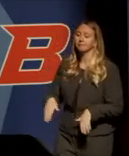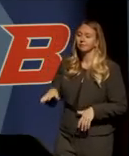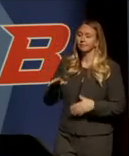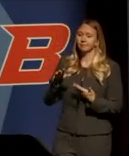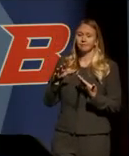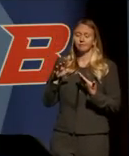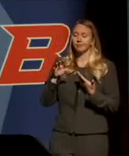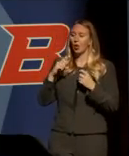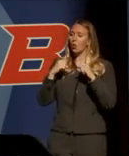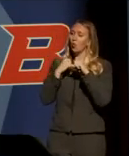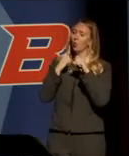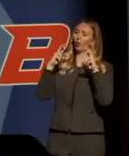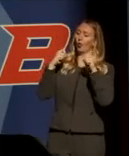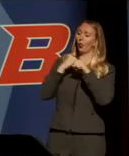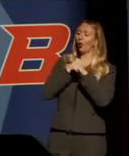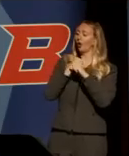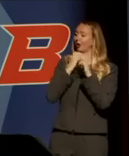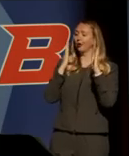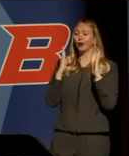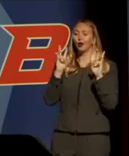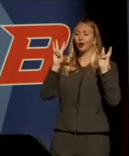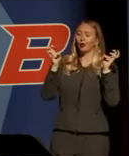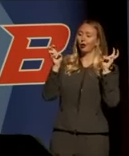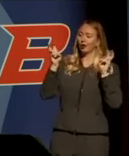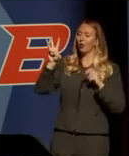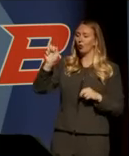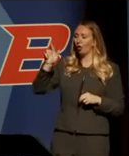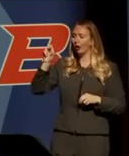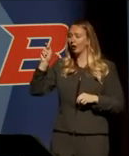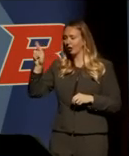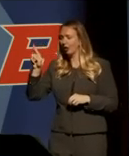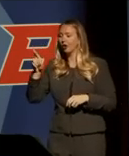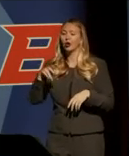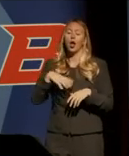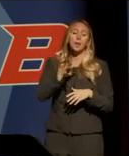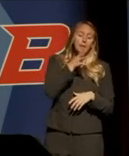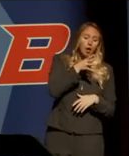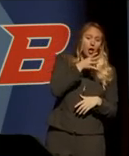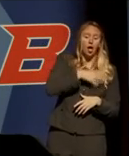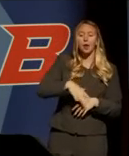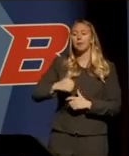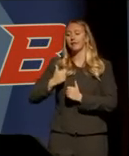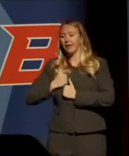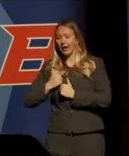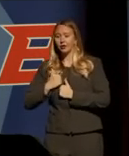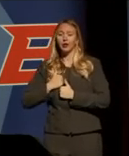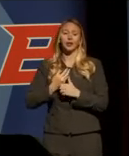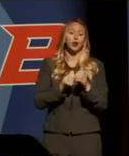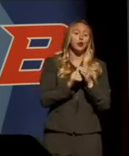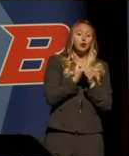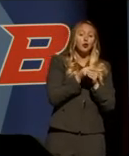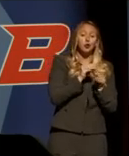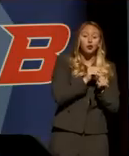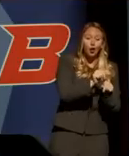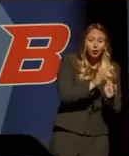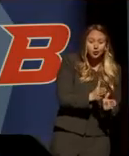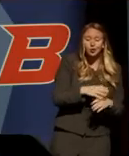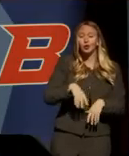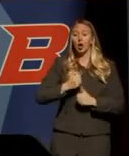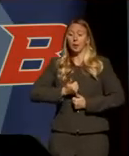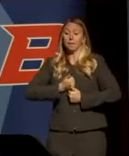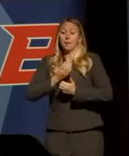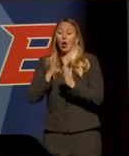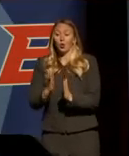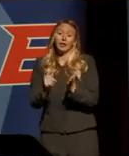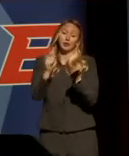a warrior, a mom, a voter, a veteran, a gardener, a poet, a writer,